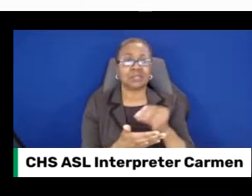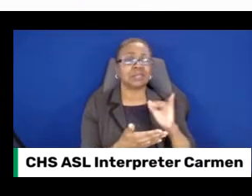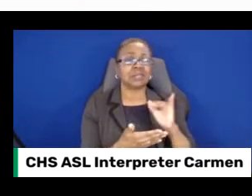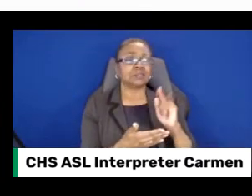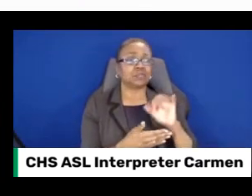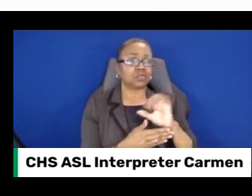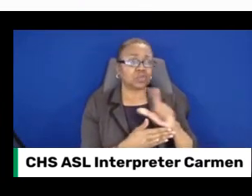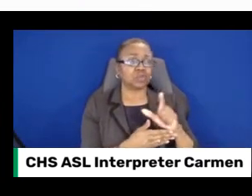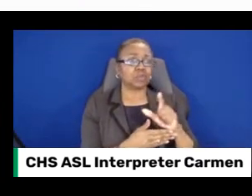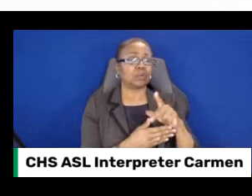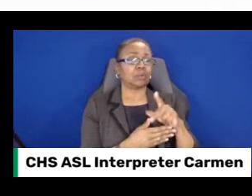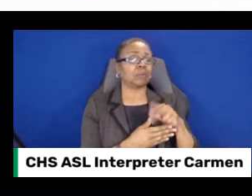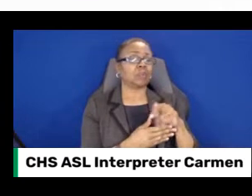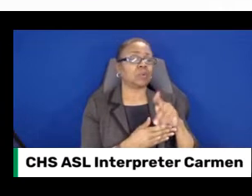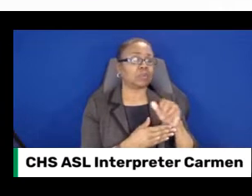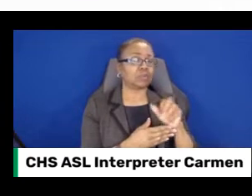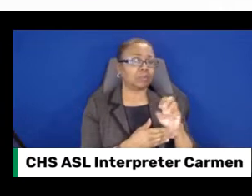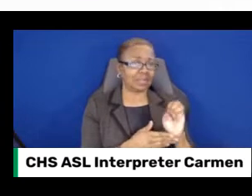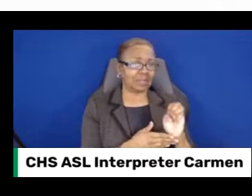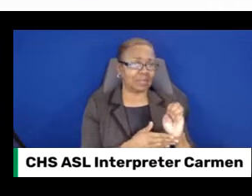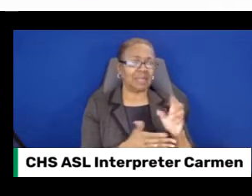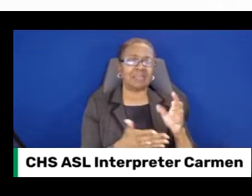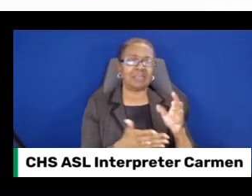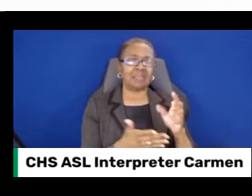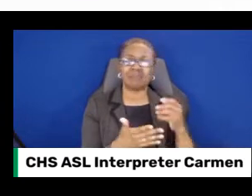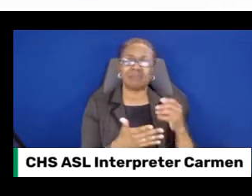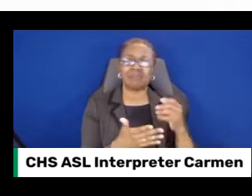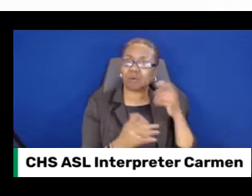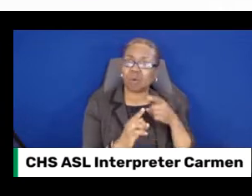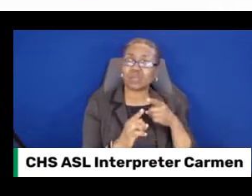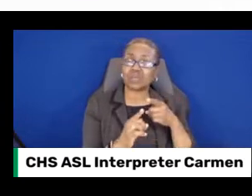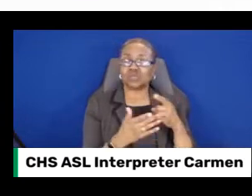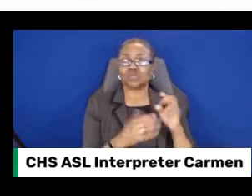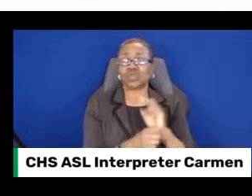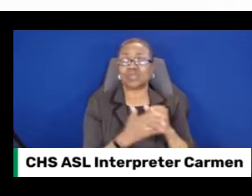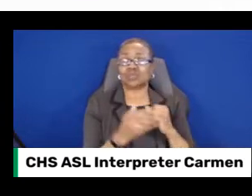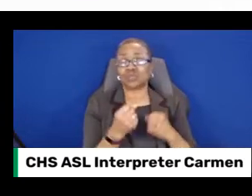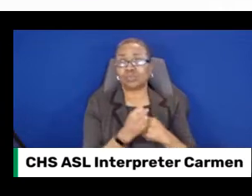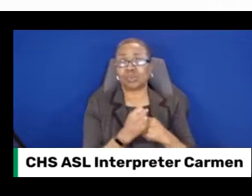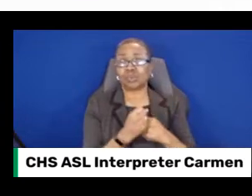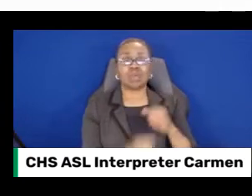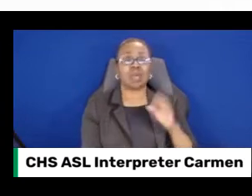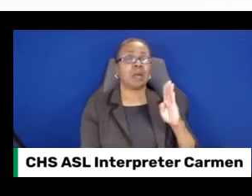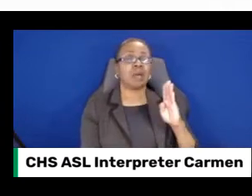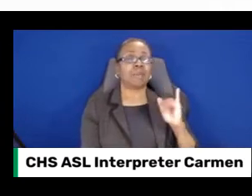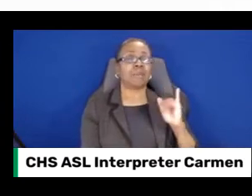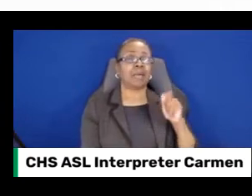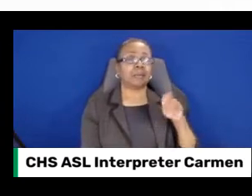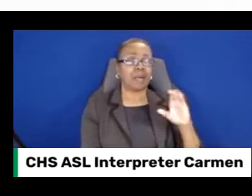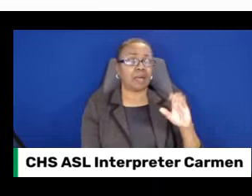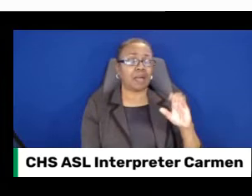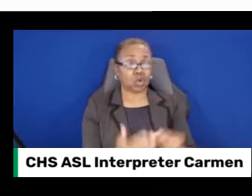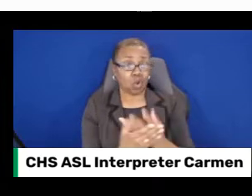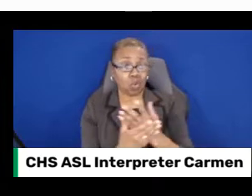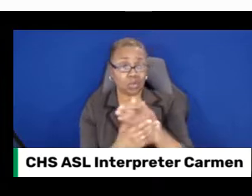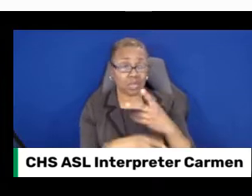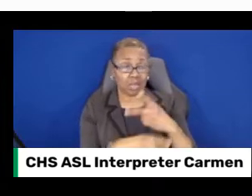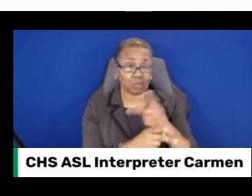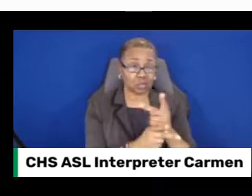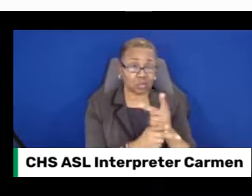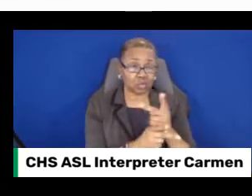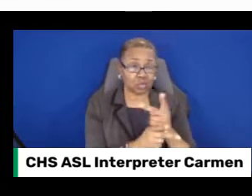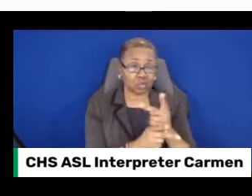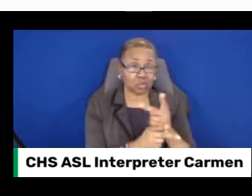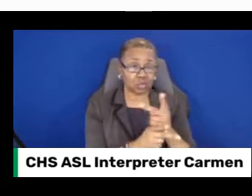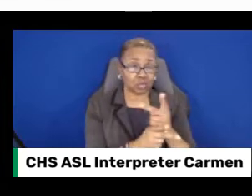leverage institutional procurement to support BIPOC growers and producers and other components of the food